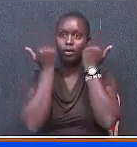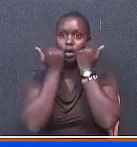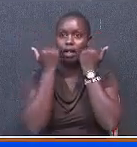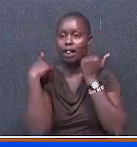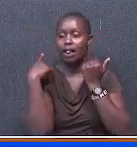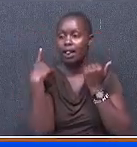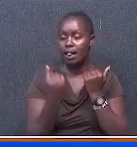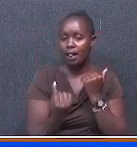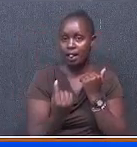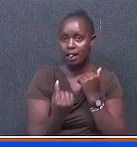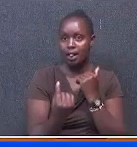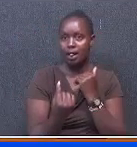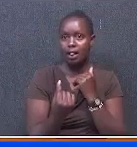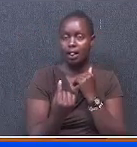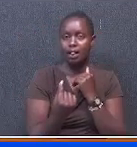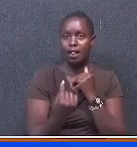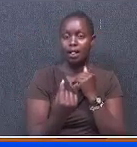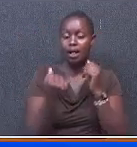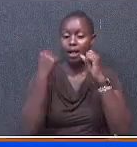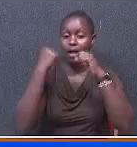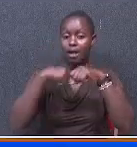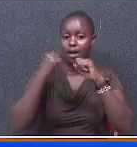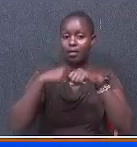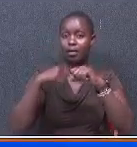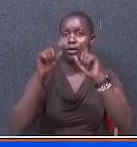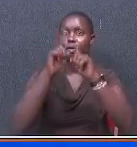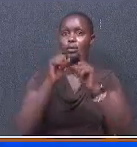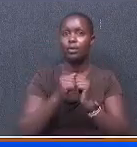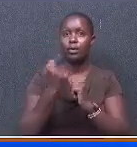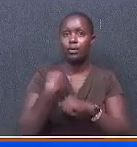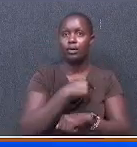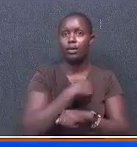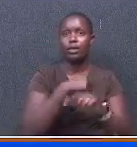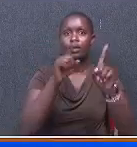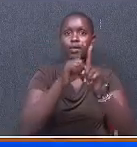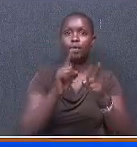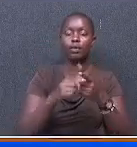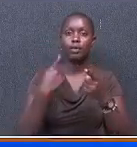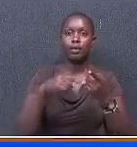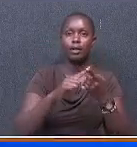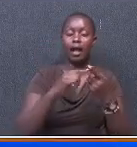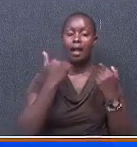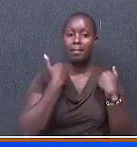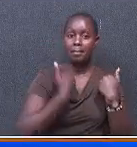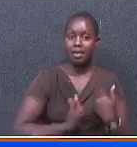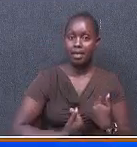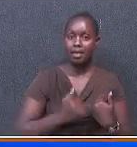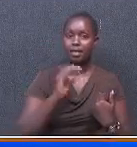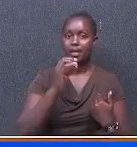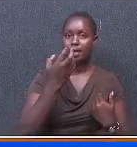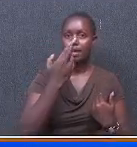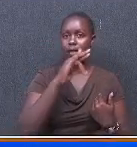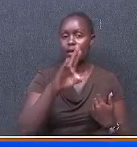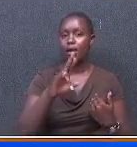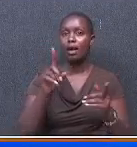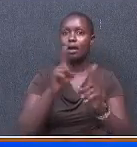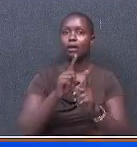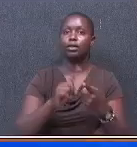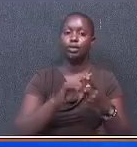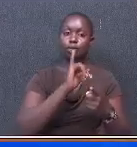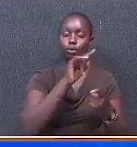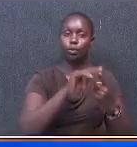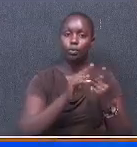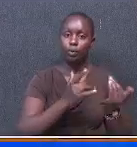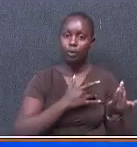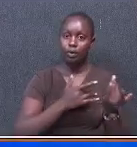recently, with agreement between us and Paul Chirchir and the people who are the parties who are concerned, the